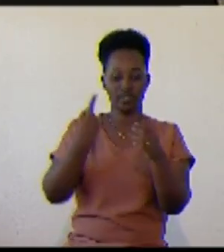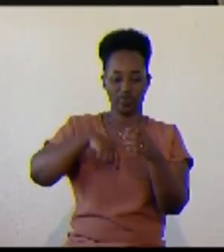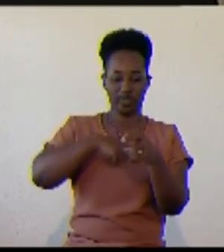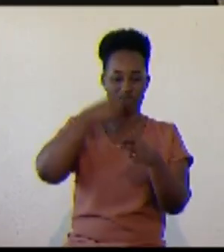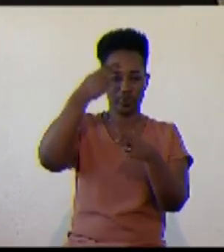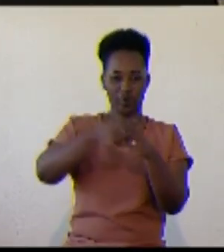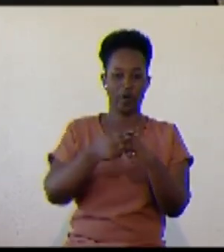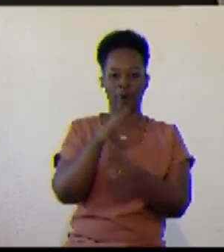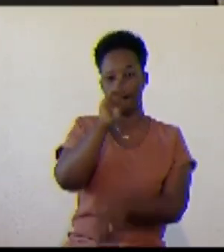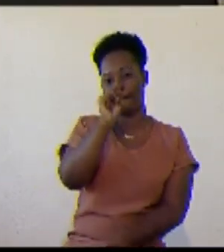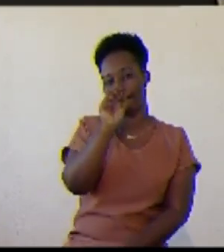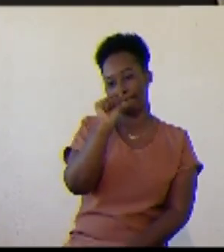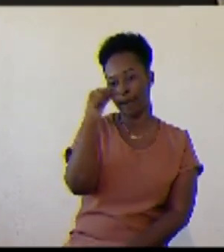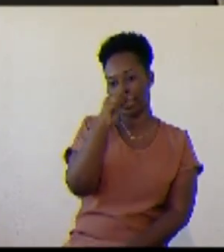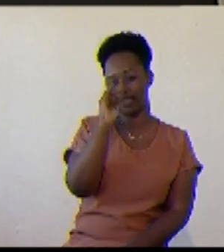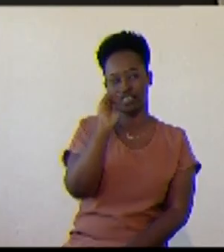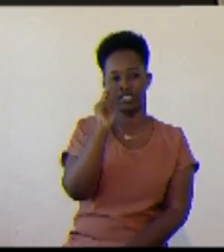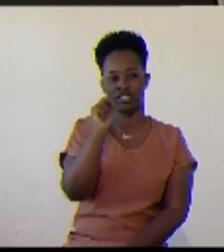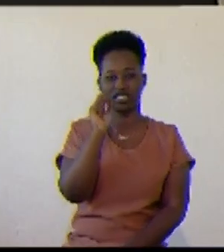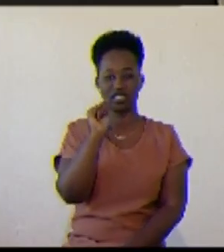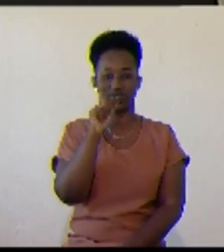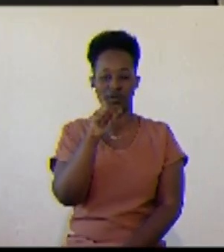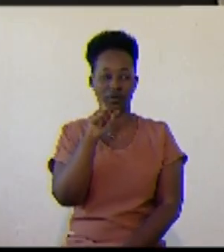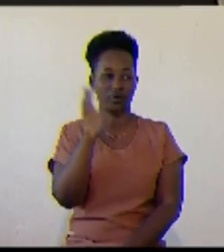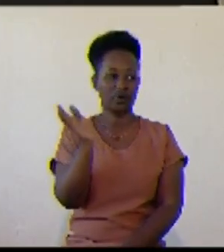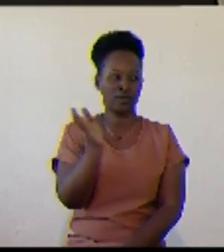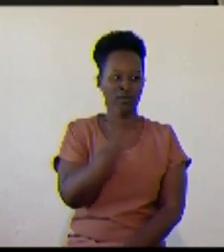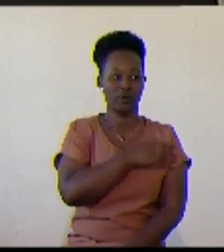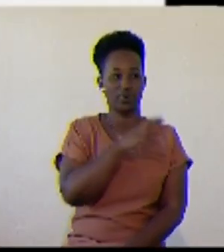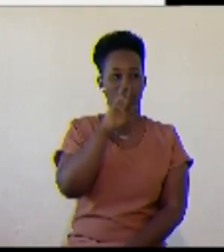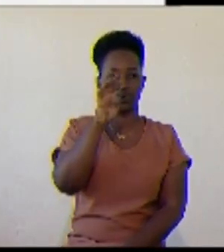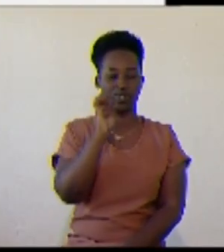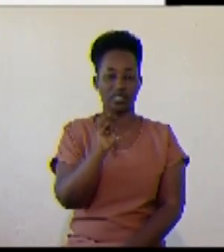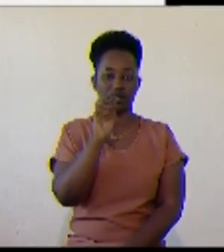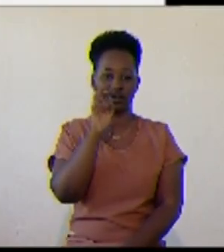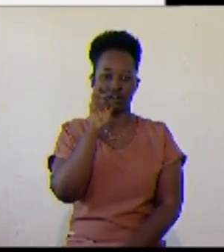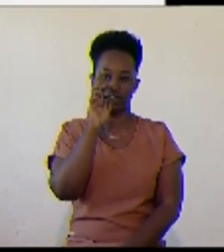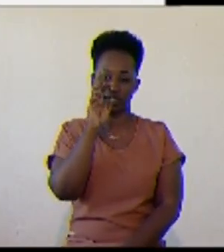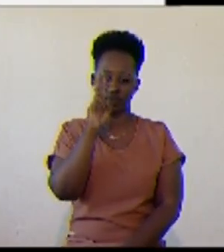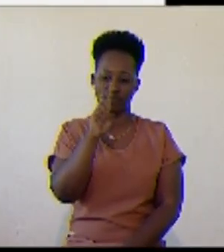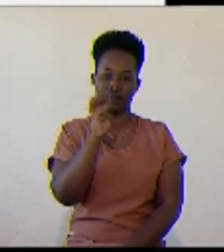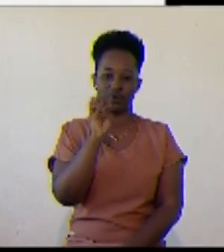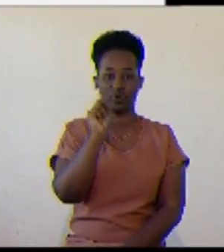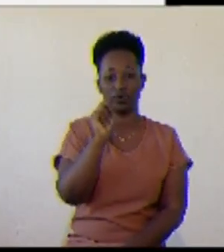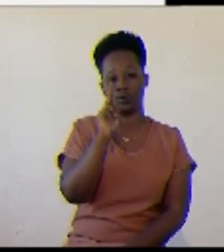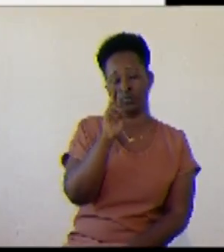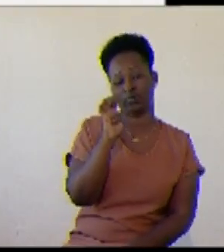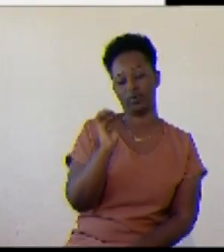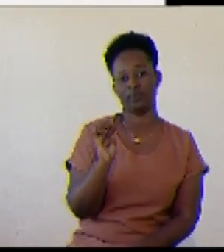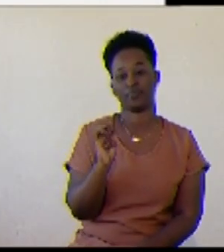revenue. Marginal revenue. This is application number 1 now. Marginal revenue. So marginal